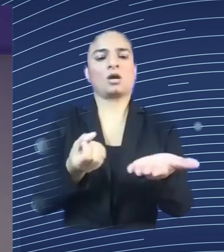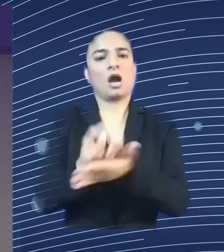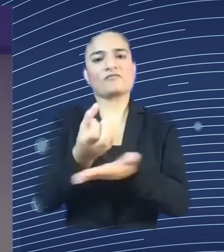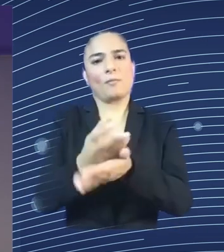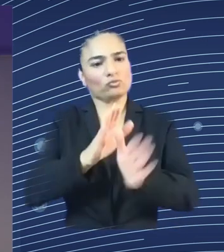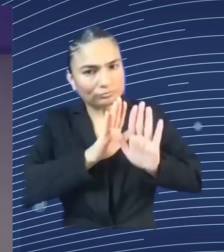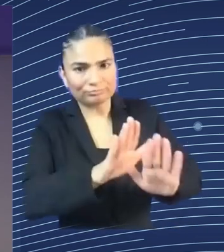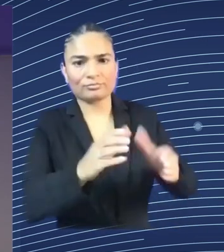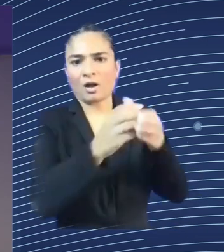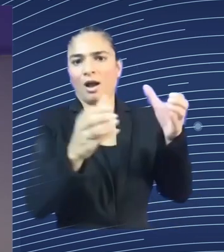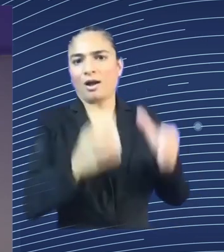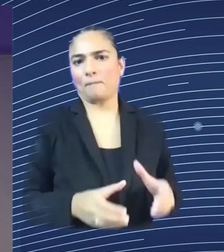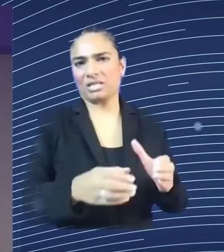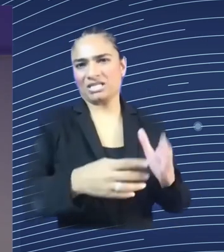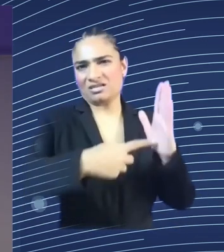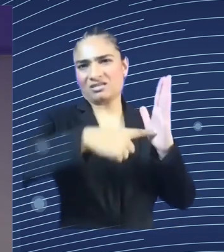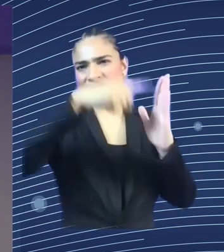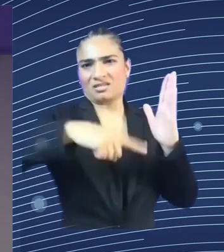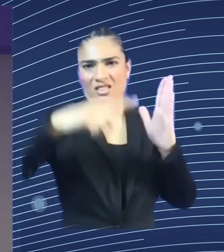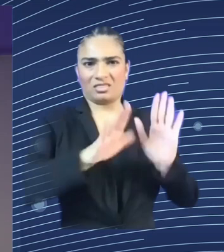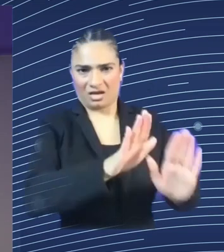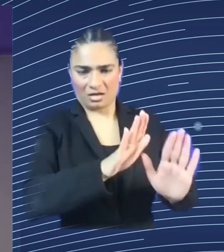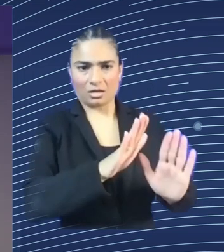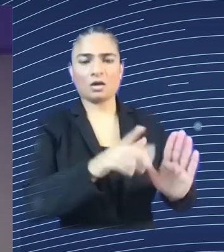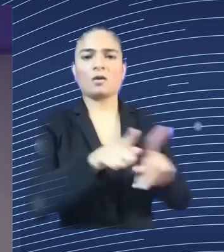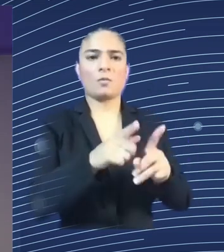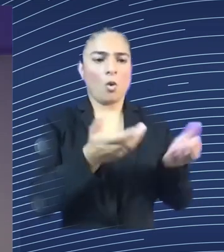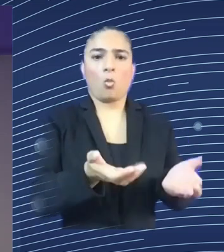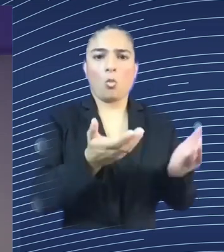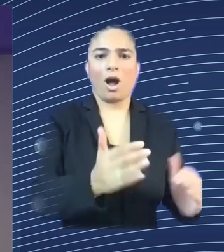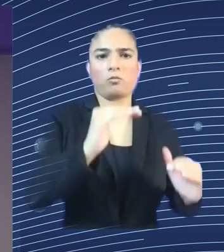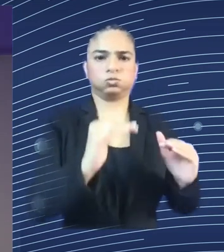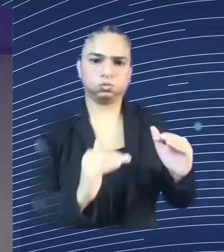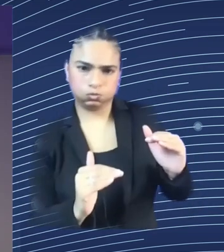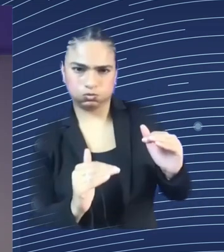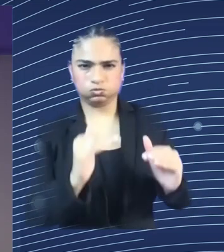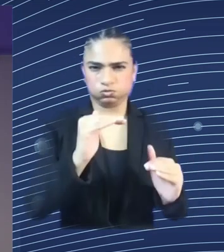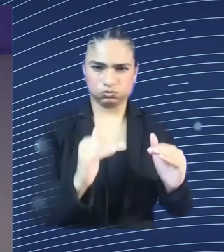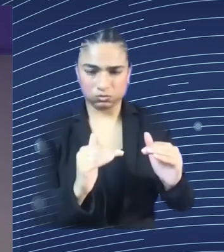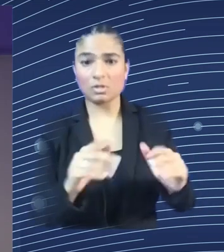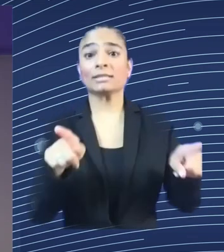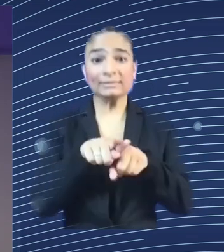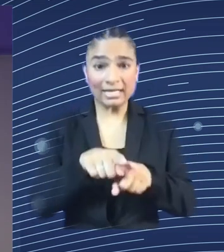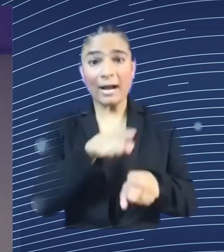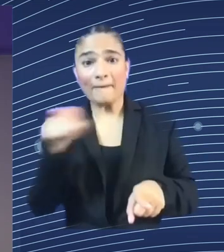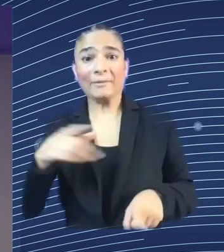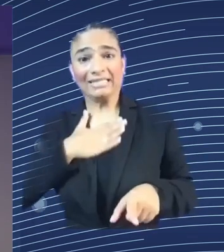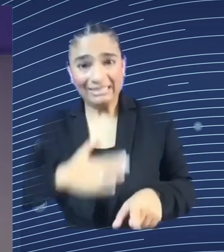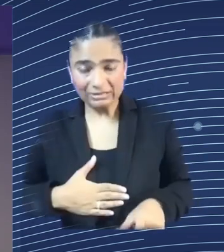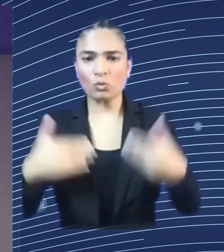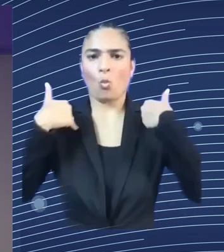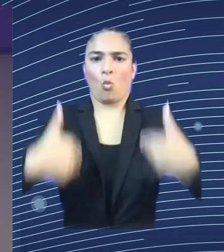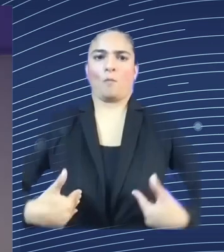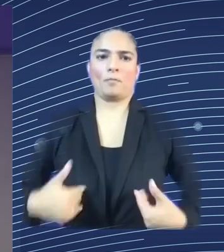of course, you need a human layer. This is only one type of data feed. You need to combine it with lots of other types of data feeds. And we are